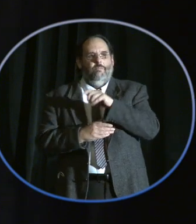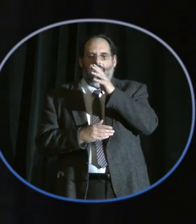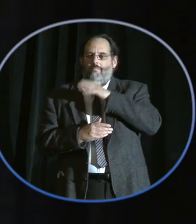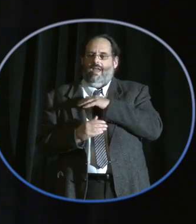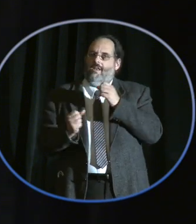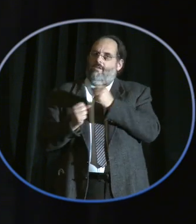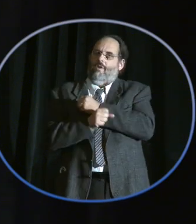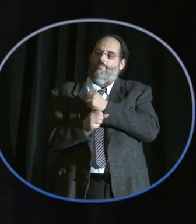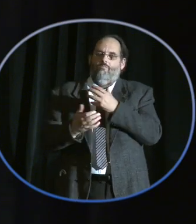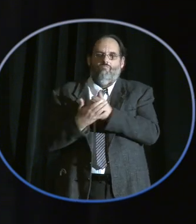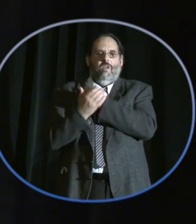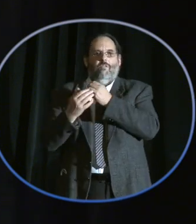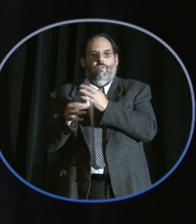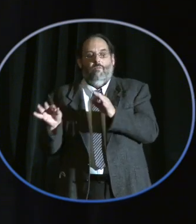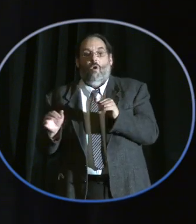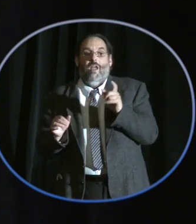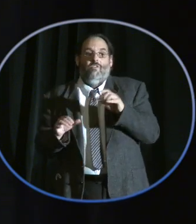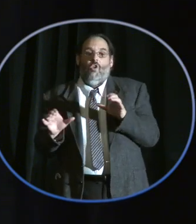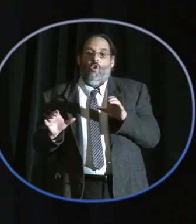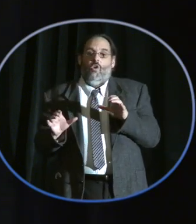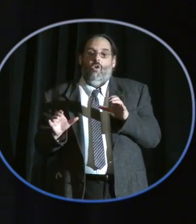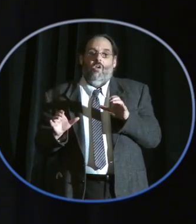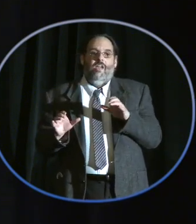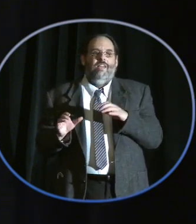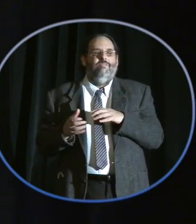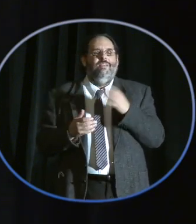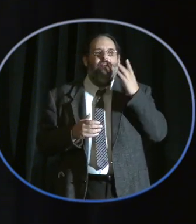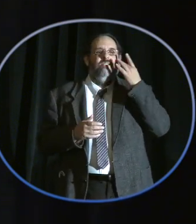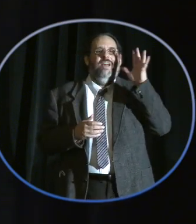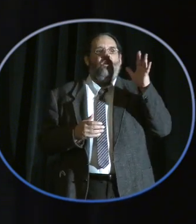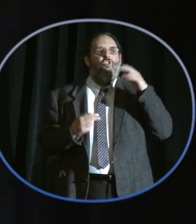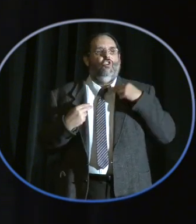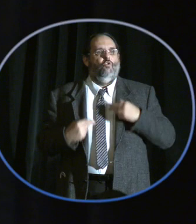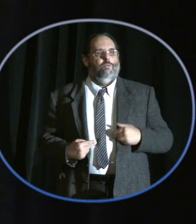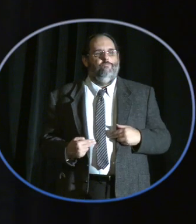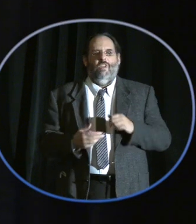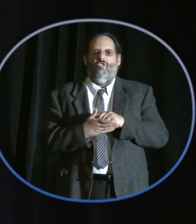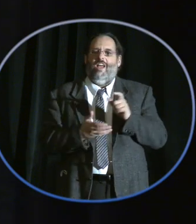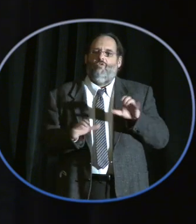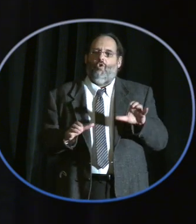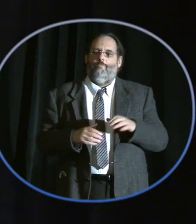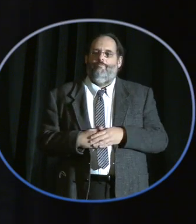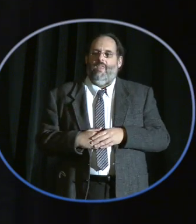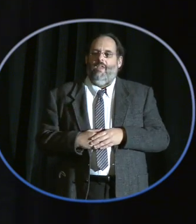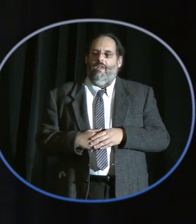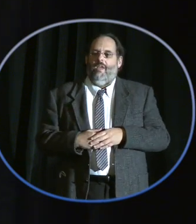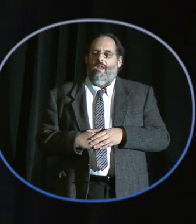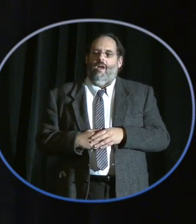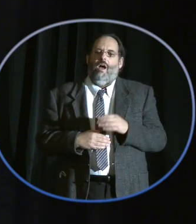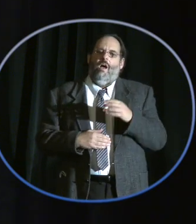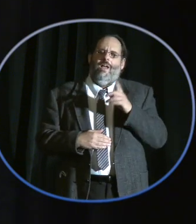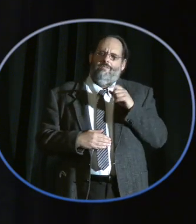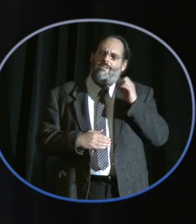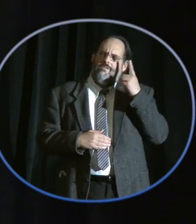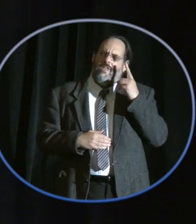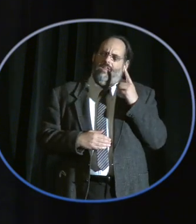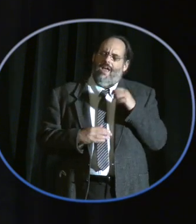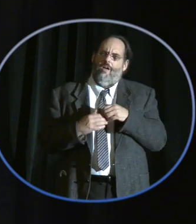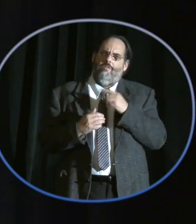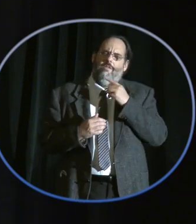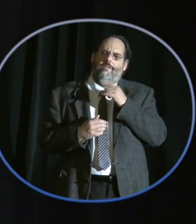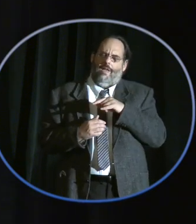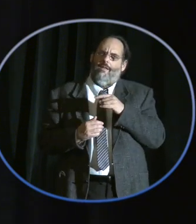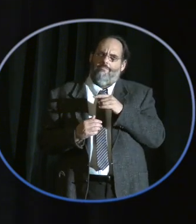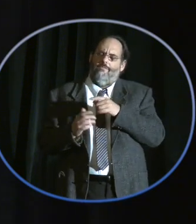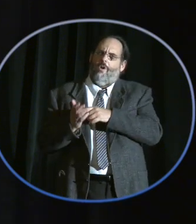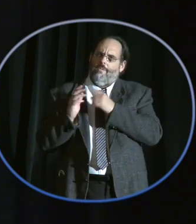fight for freedom. All you have to do is be an intelligent human being. We have to know and understand how serious that